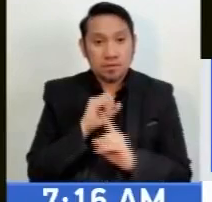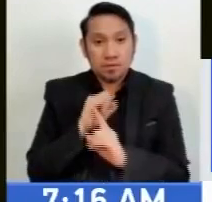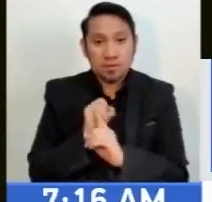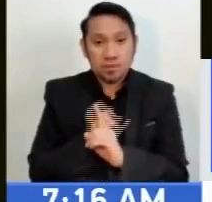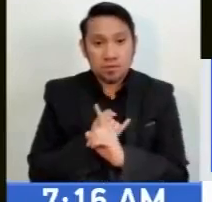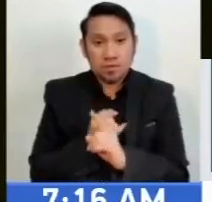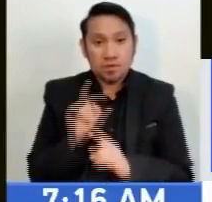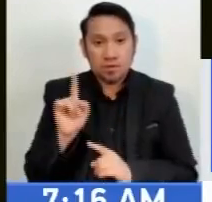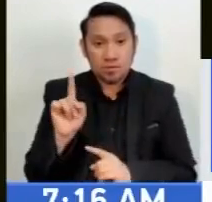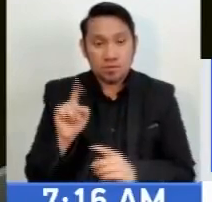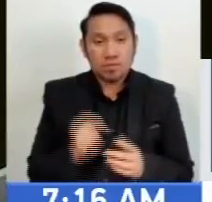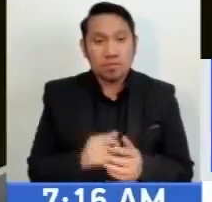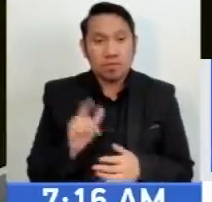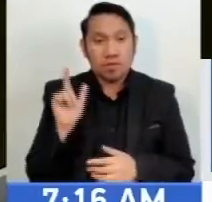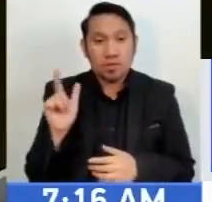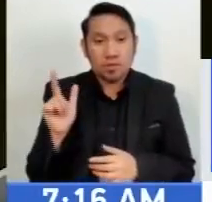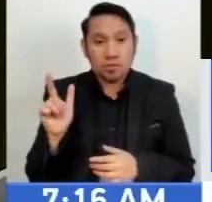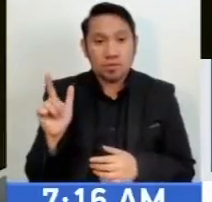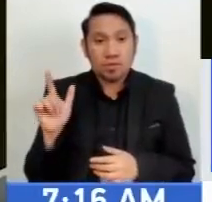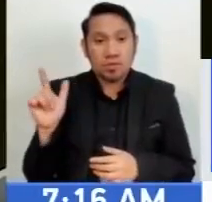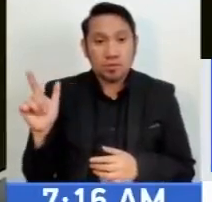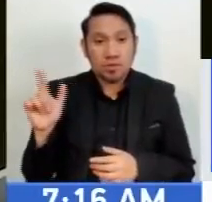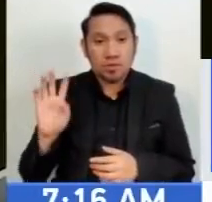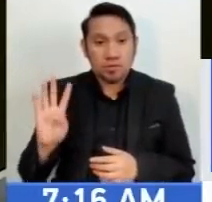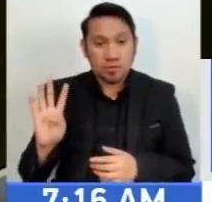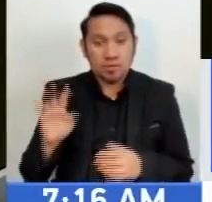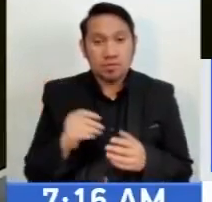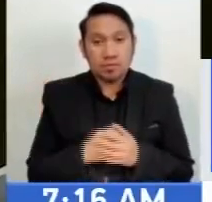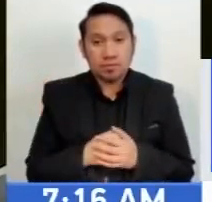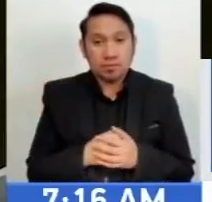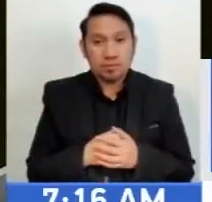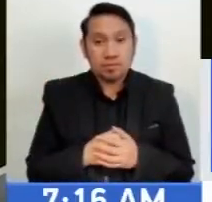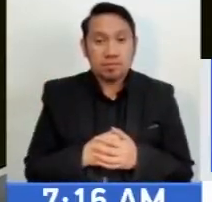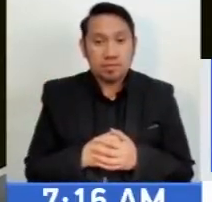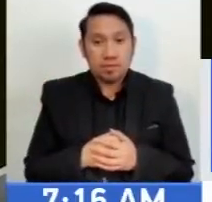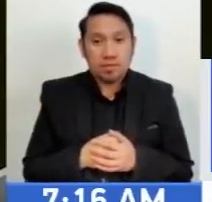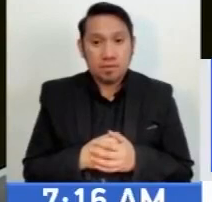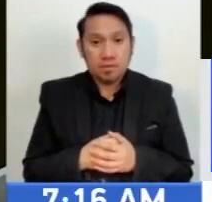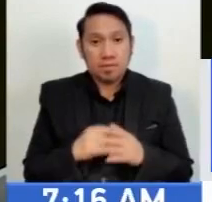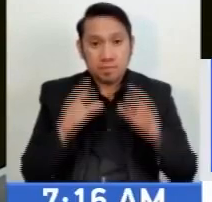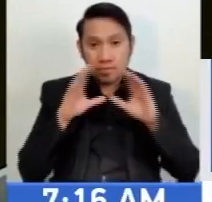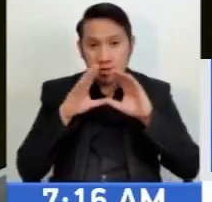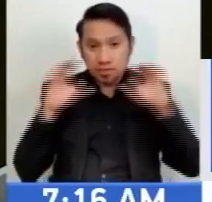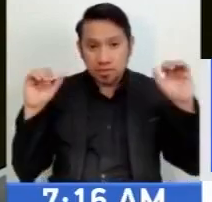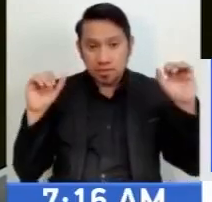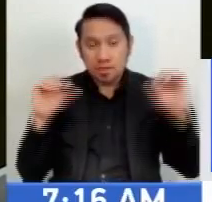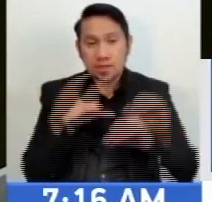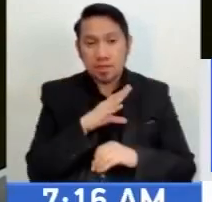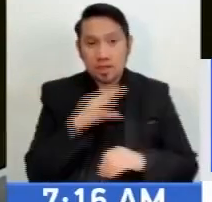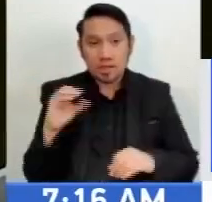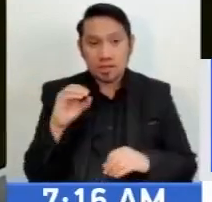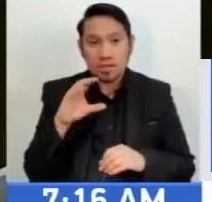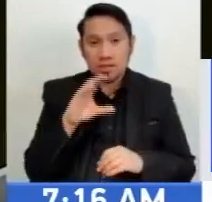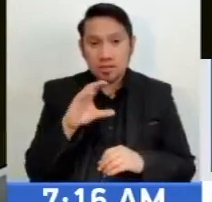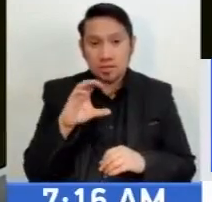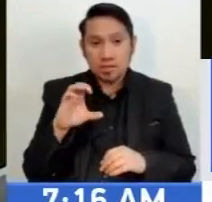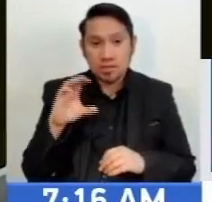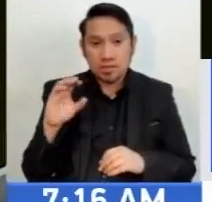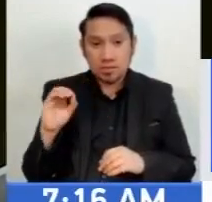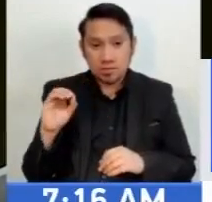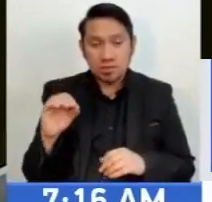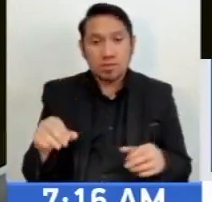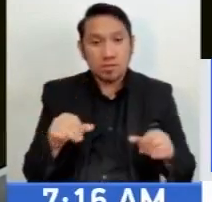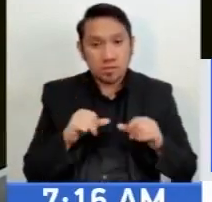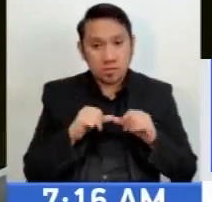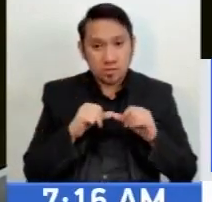January 1, 2024. President, CEO, and he will continue to act